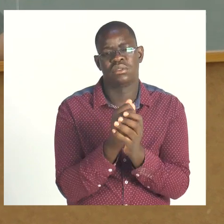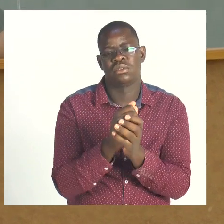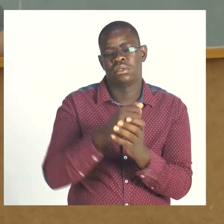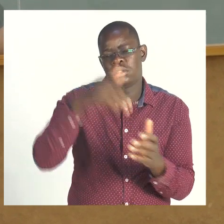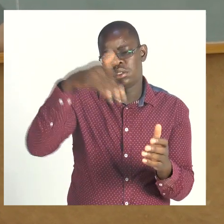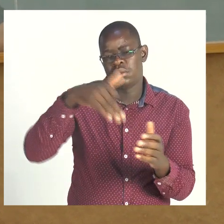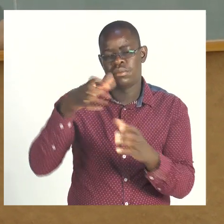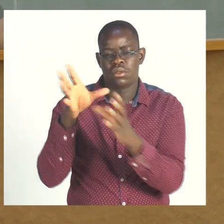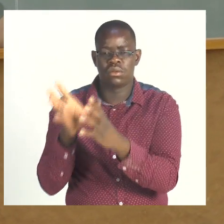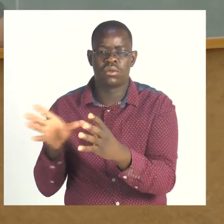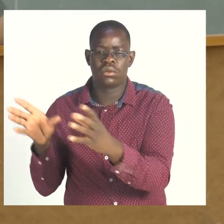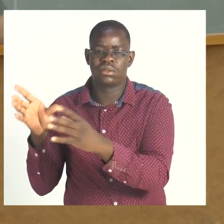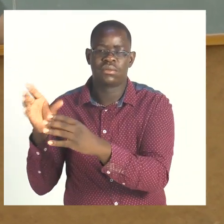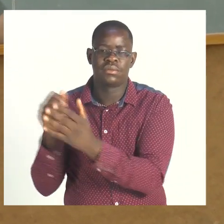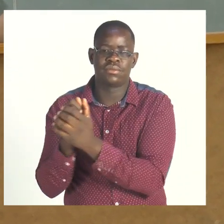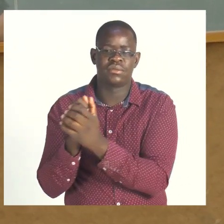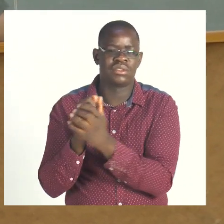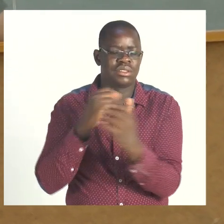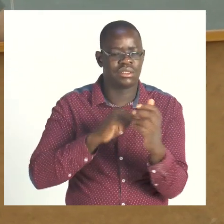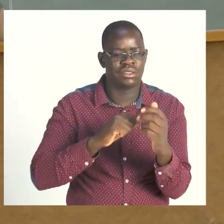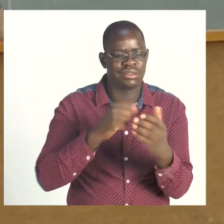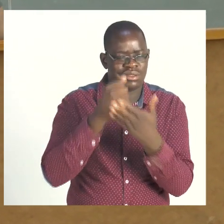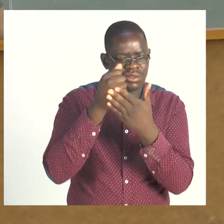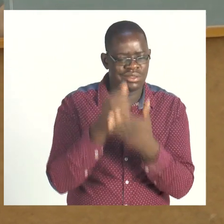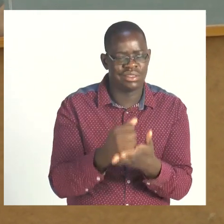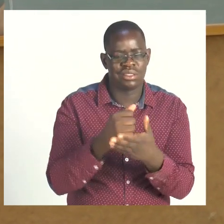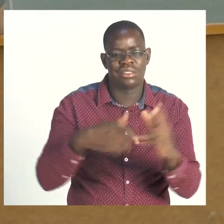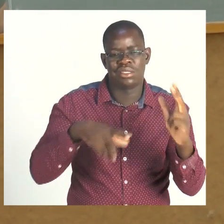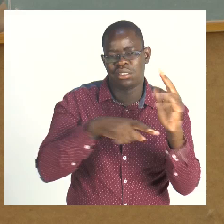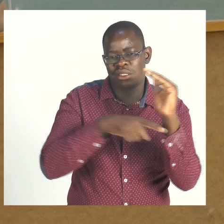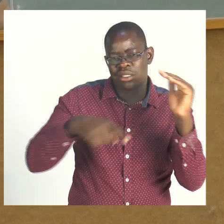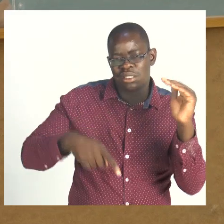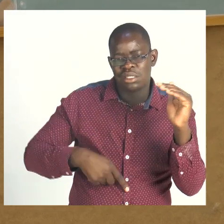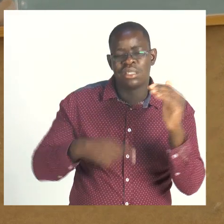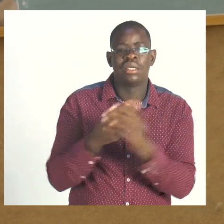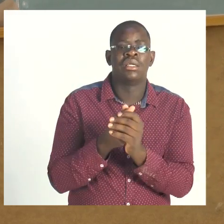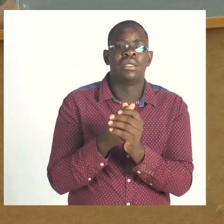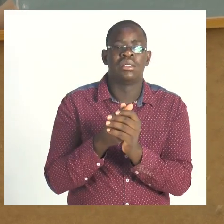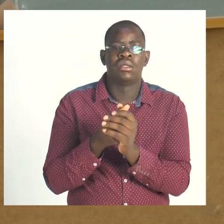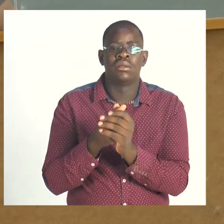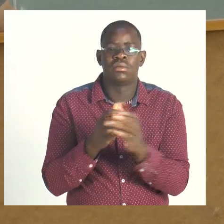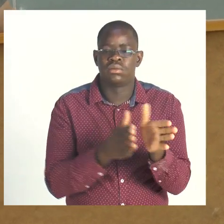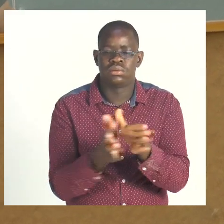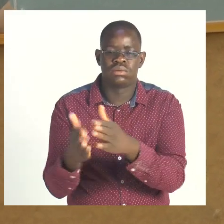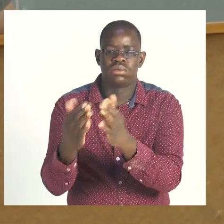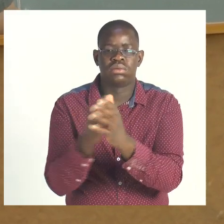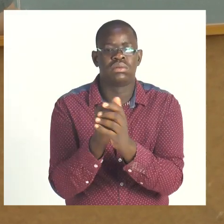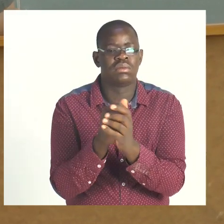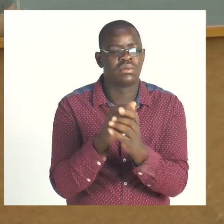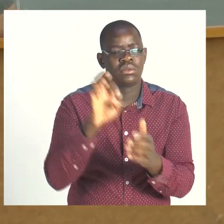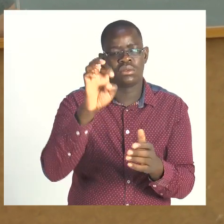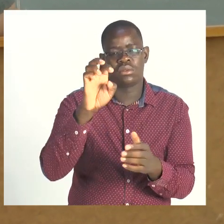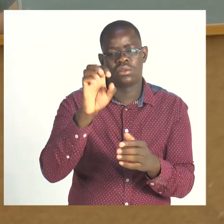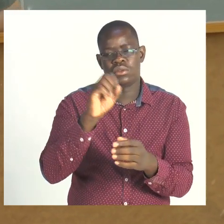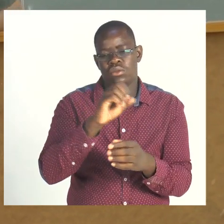coast and elsewhere in our dry country. The sea level is rising, soil erosion is becoming